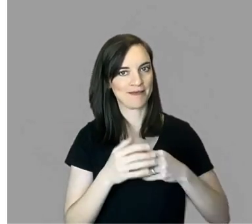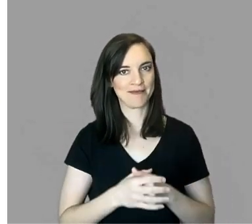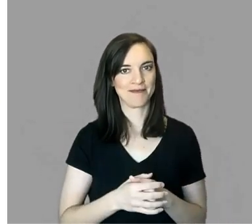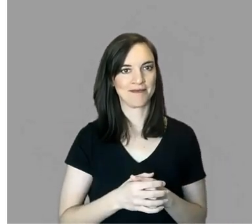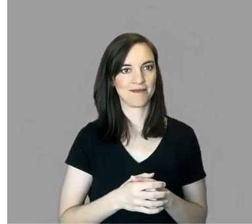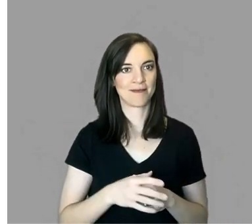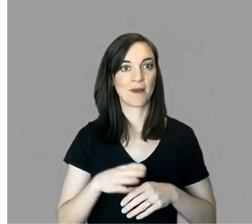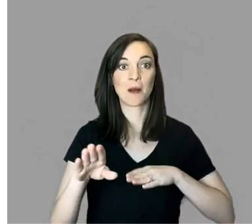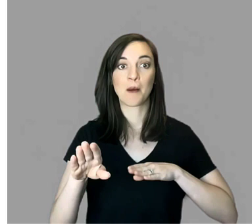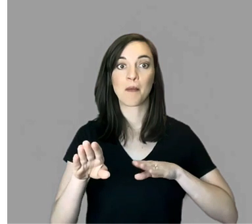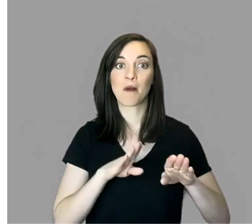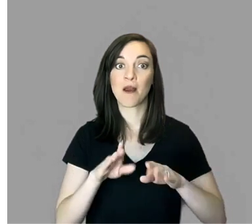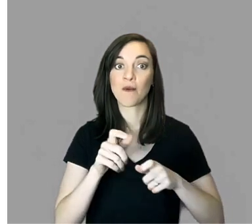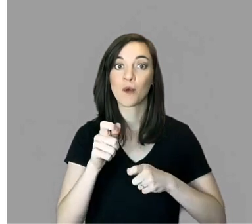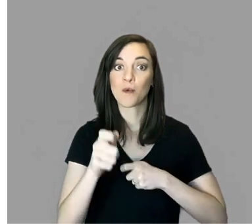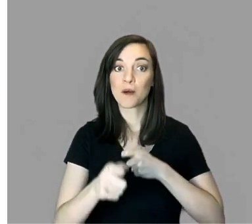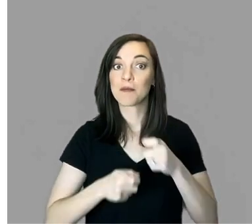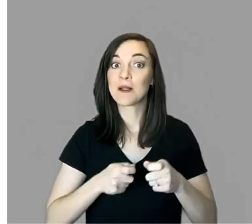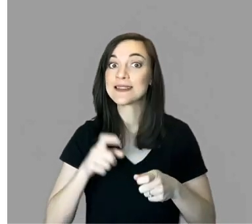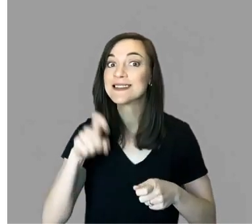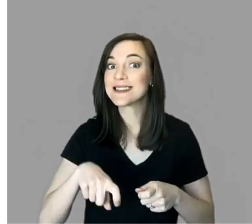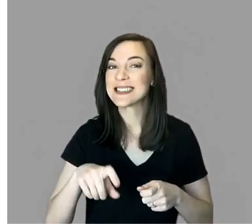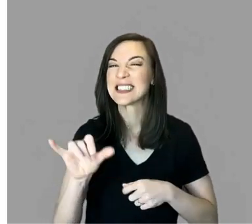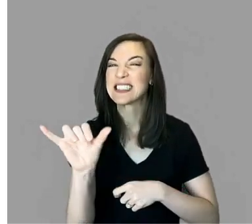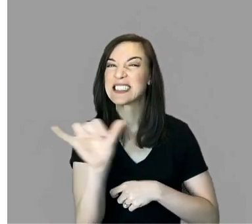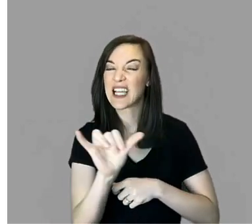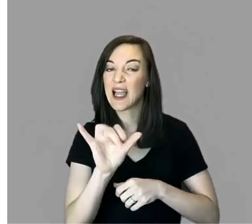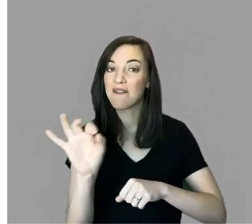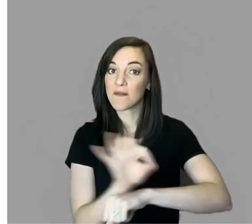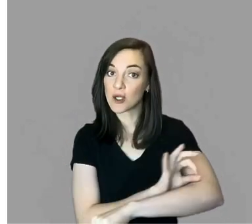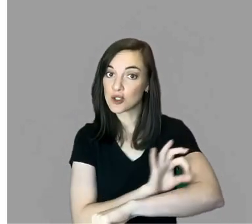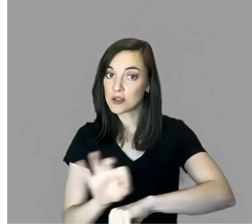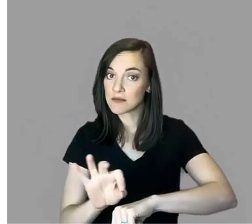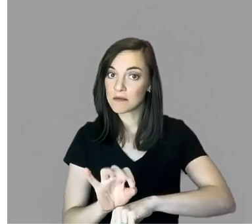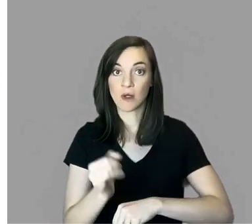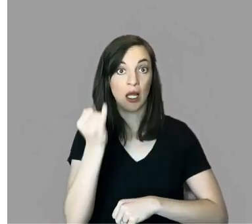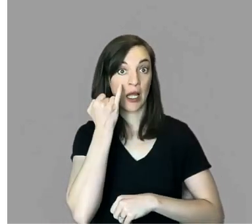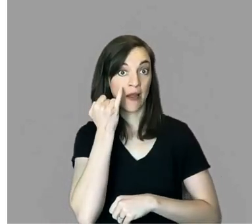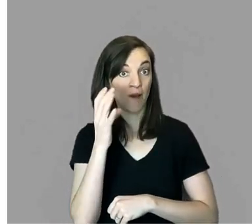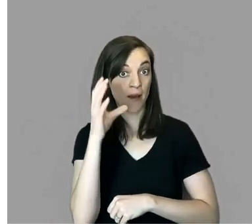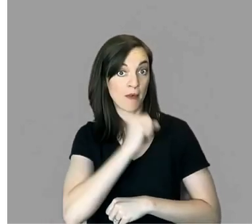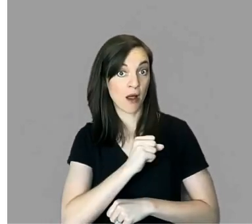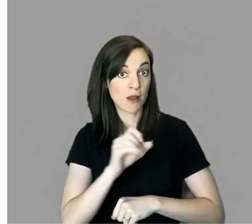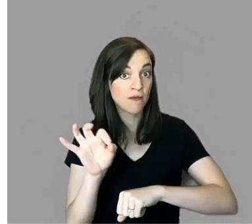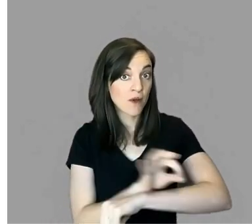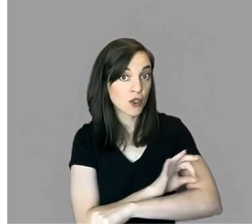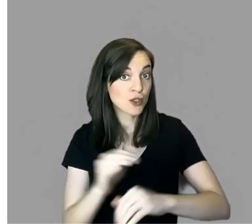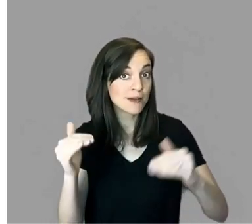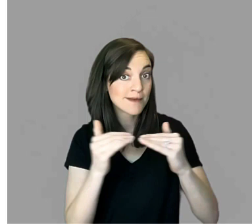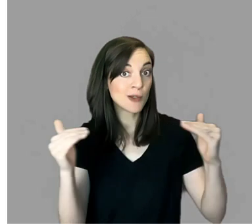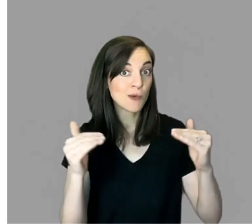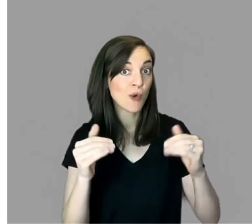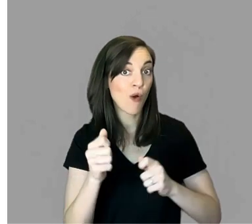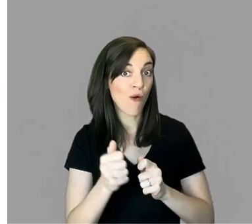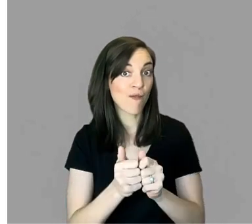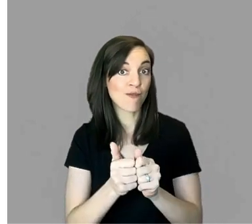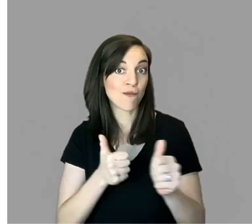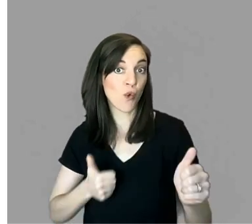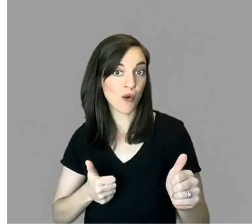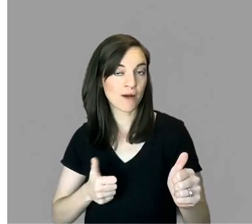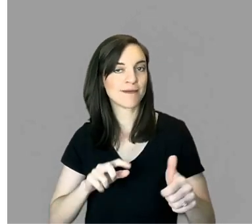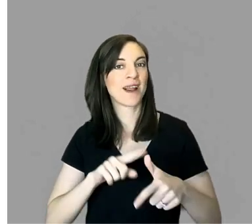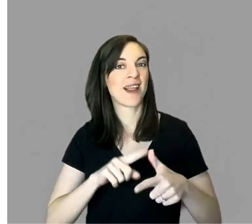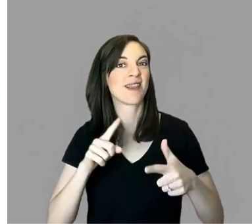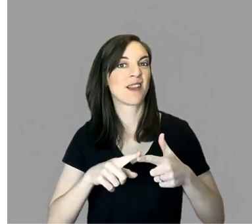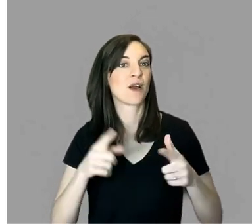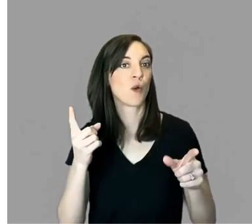Remember, the replacement behavior has to meet the function of the behavior. So, if our hypothesis is correct and the function is